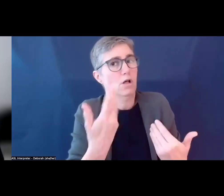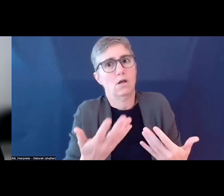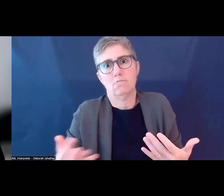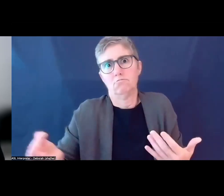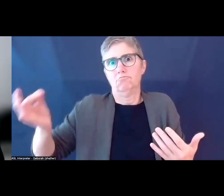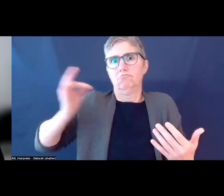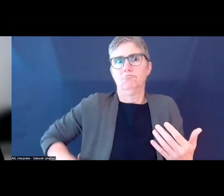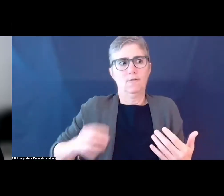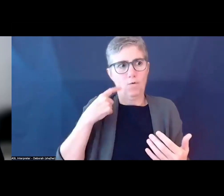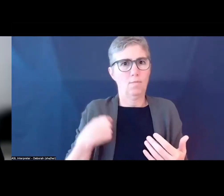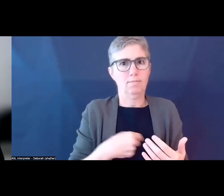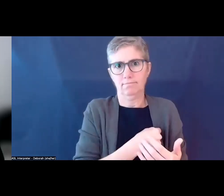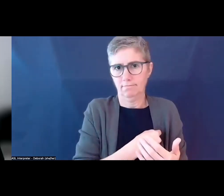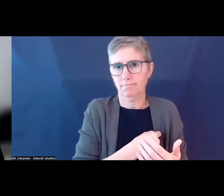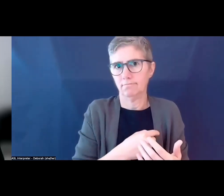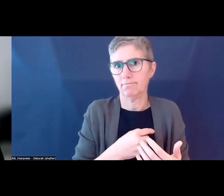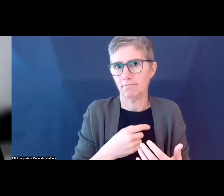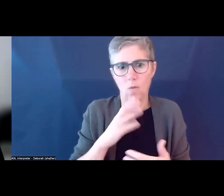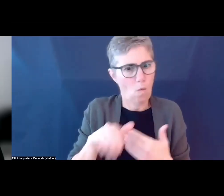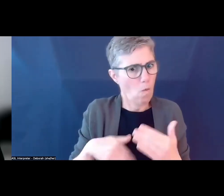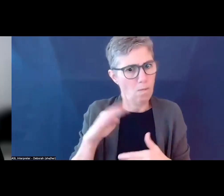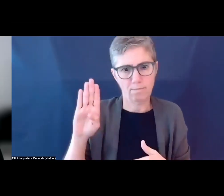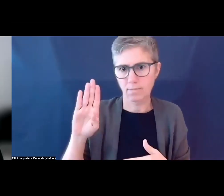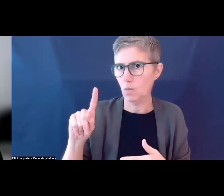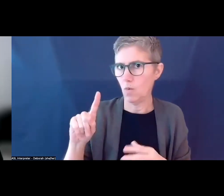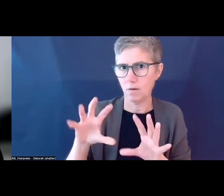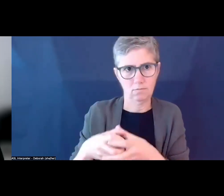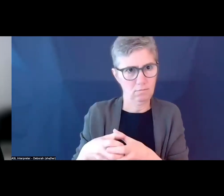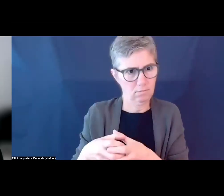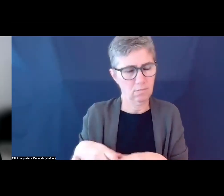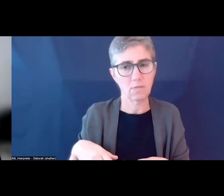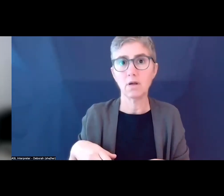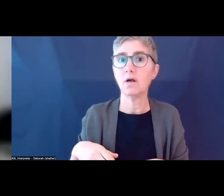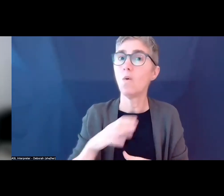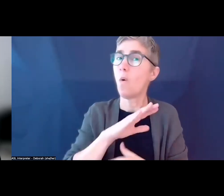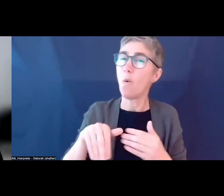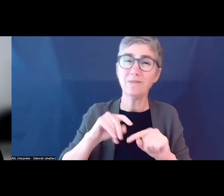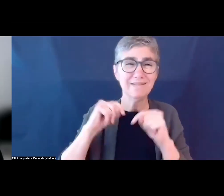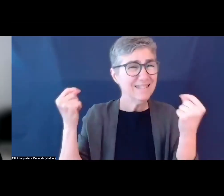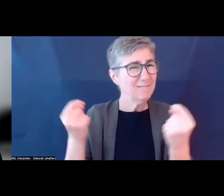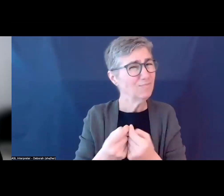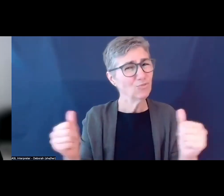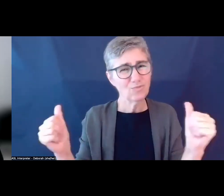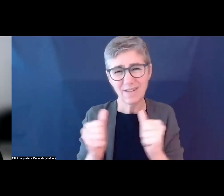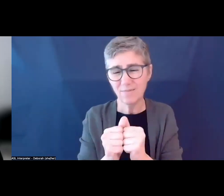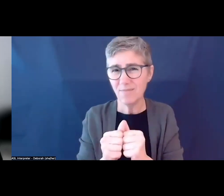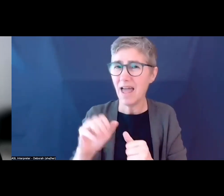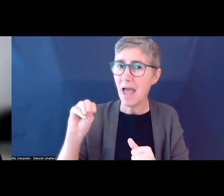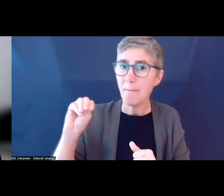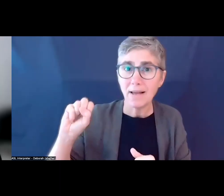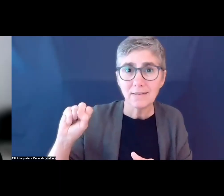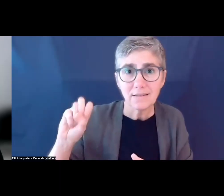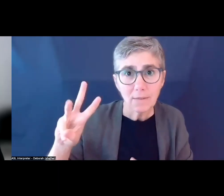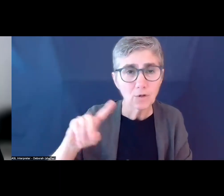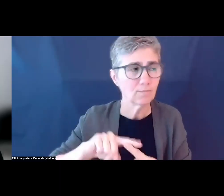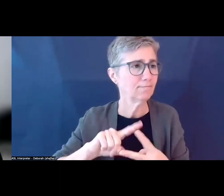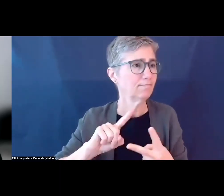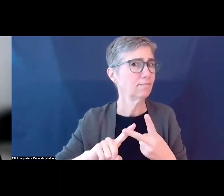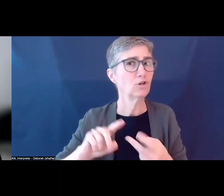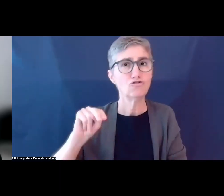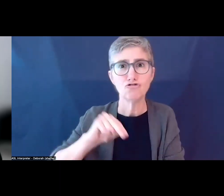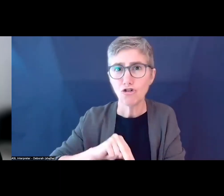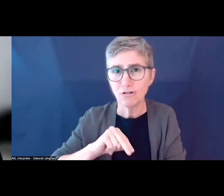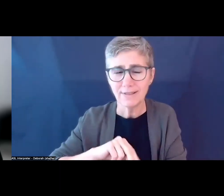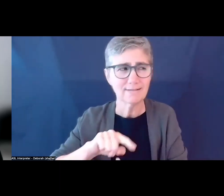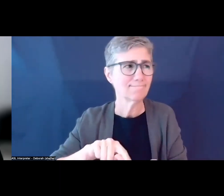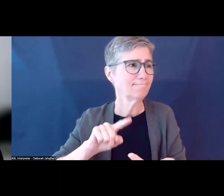whole B1 unit. It helped us bring the whole team together, the MSWs, the nurses, the